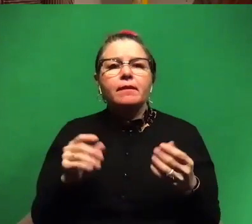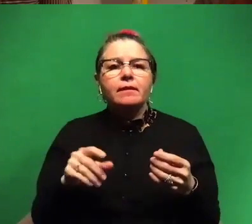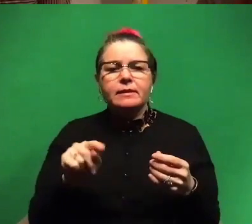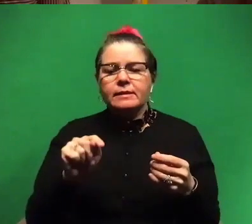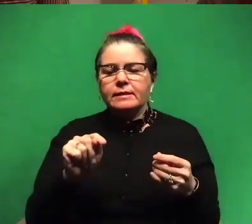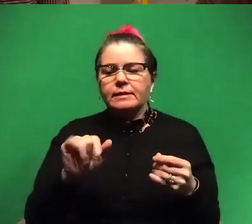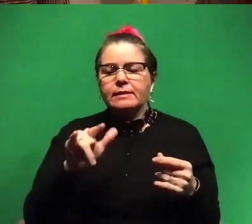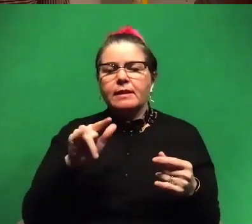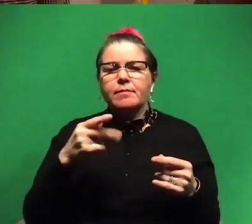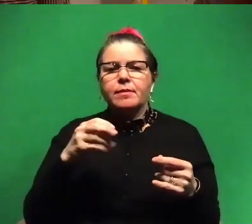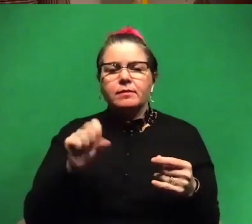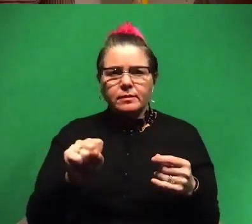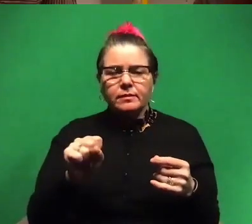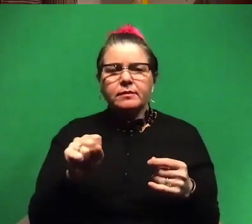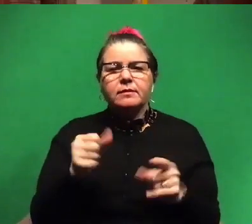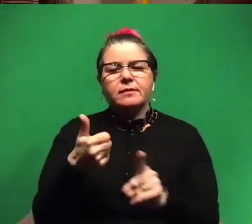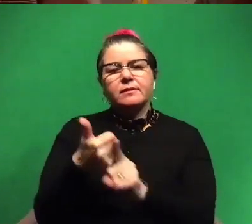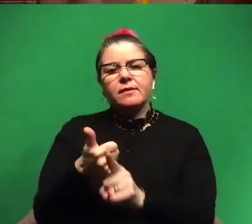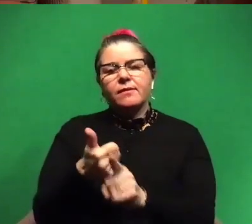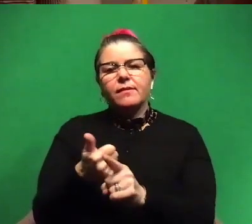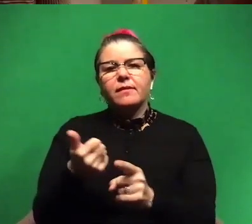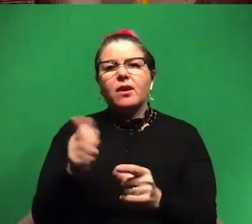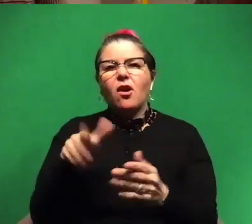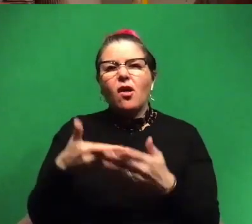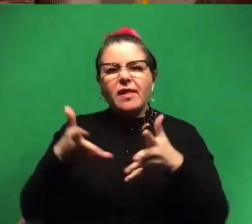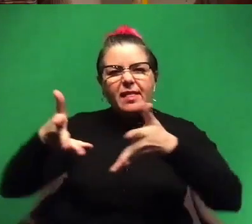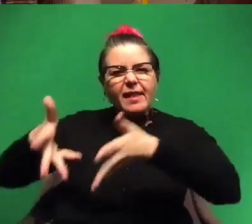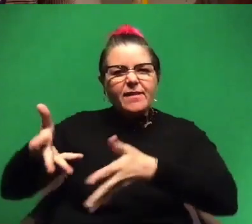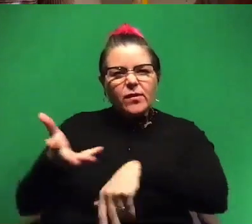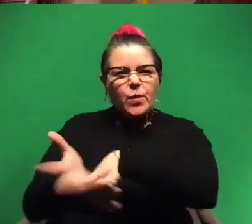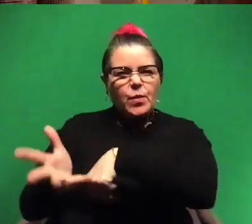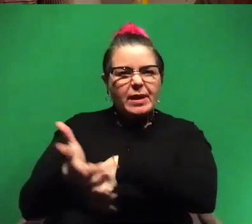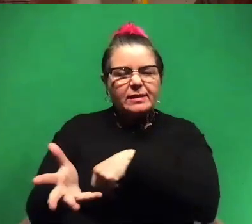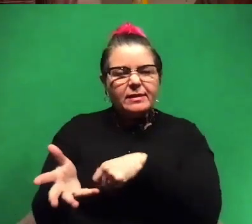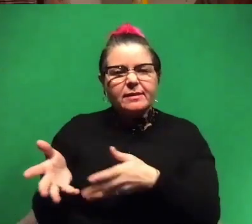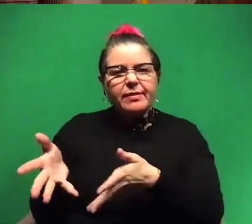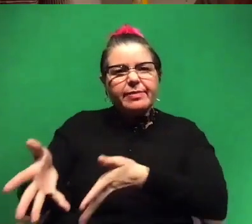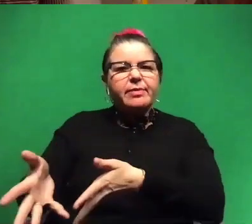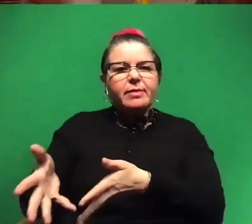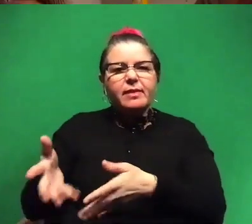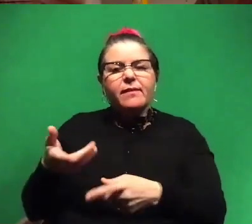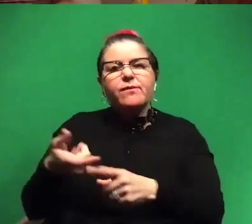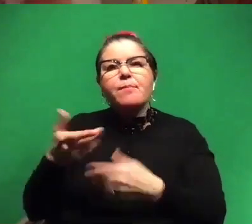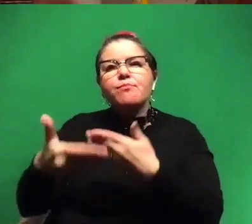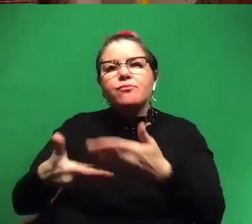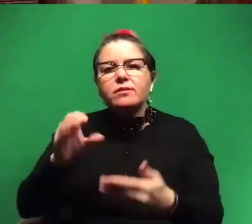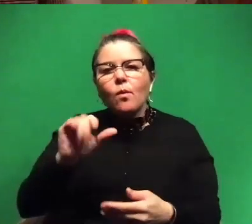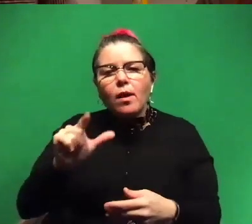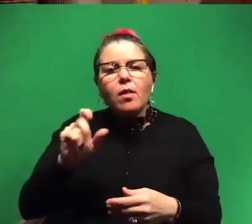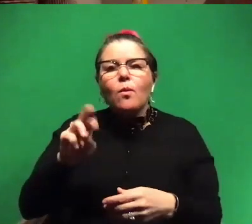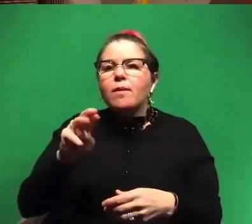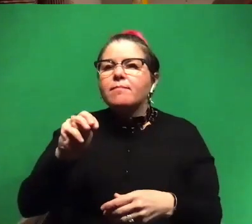ponds, which is kind of like all of the leftover waste from processing, so oil or